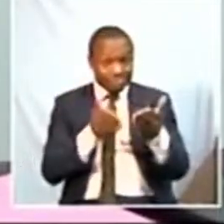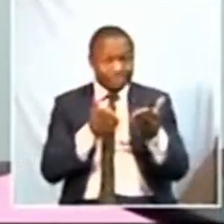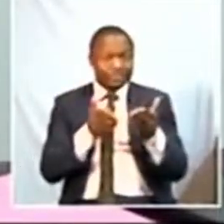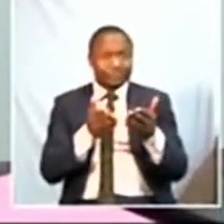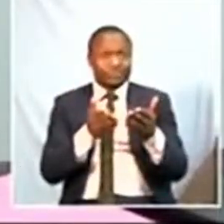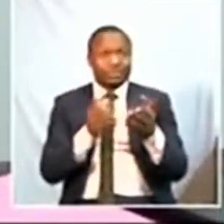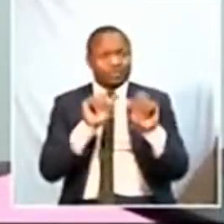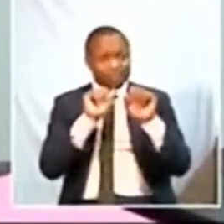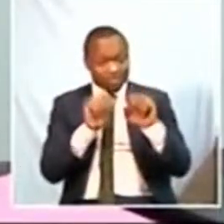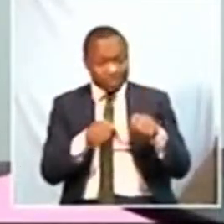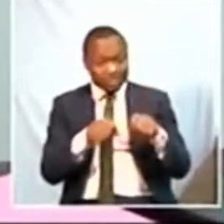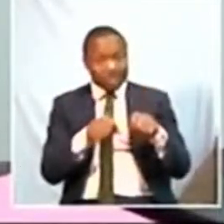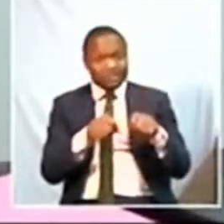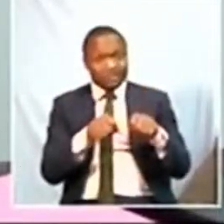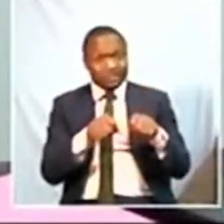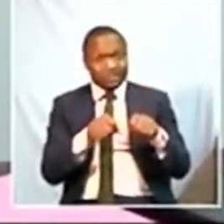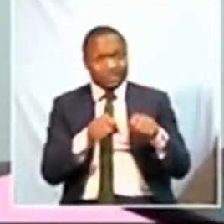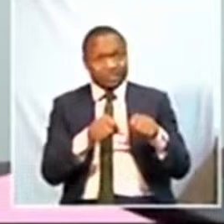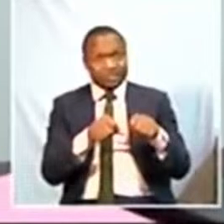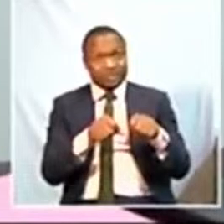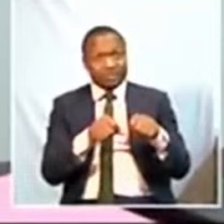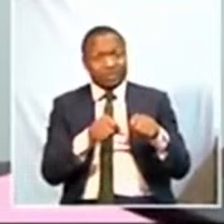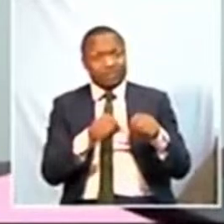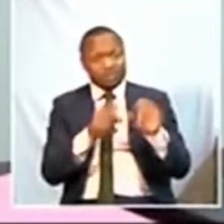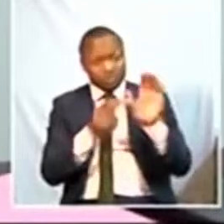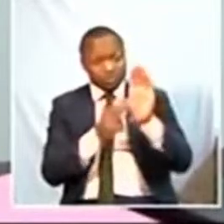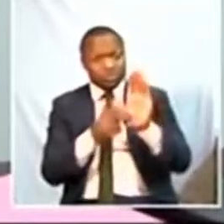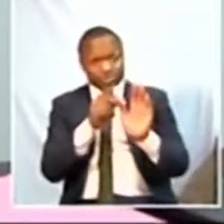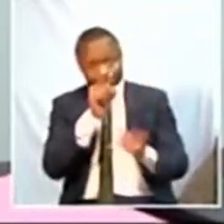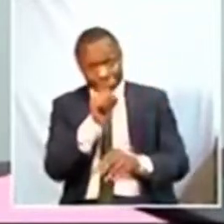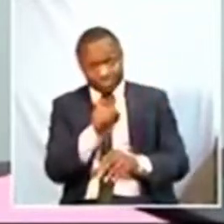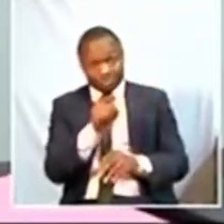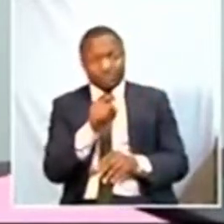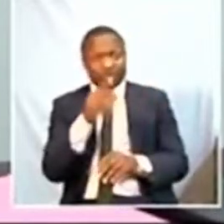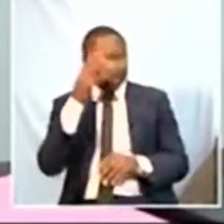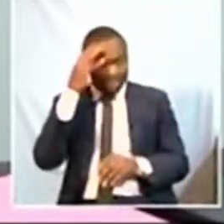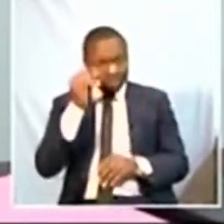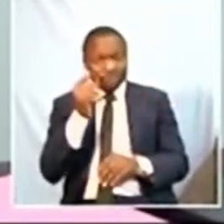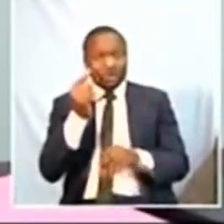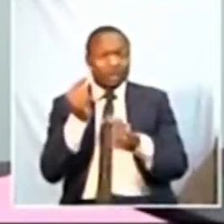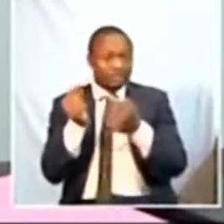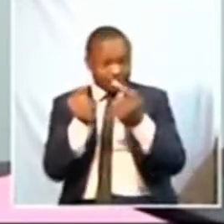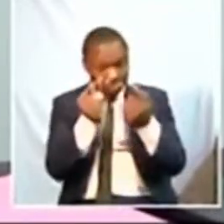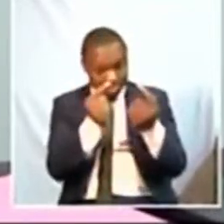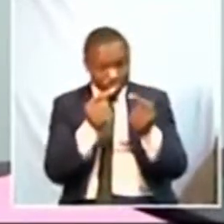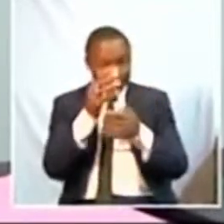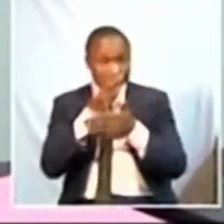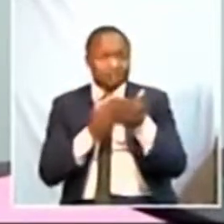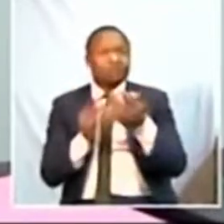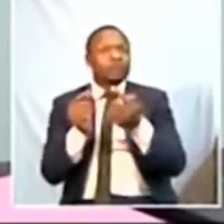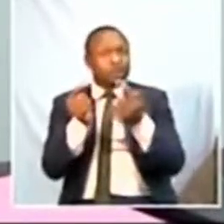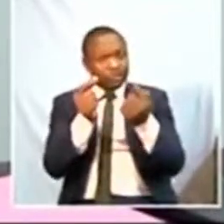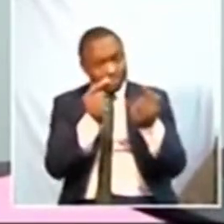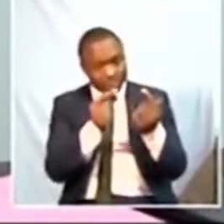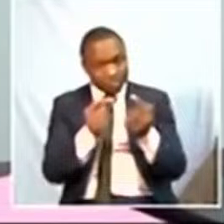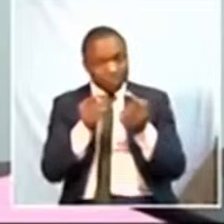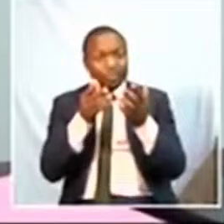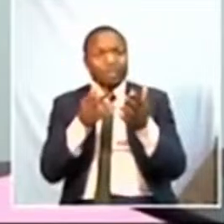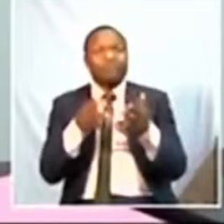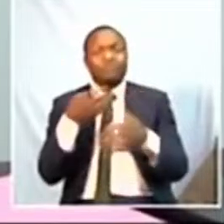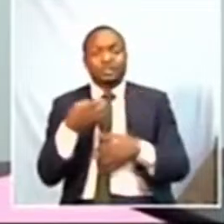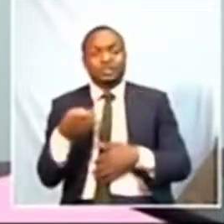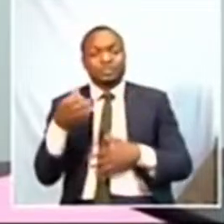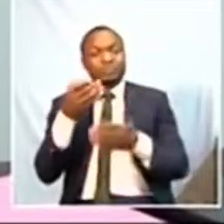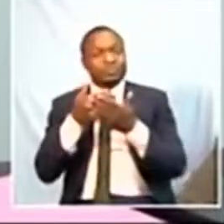we'll be referring you back. Why I say so? In one instance here, in some instances here, on the equipment